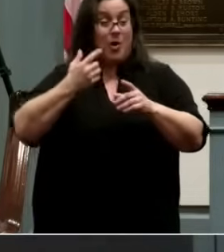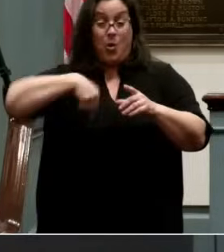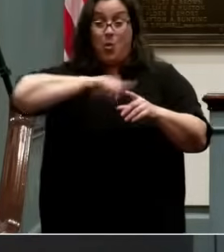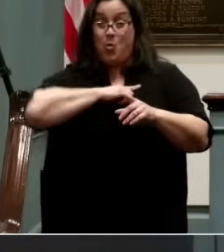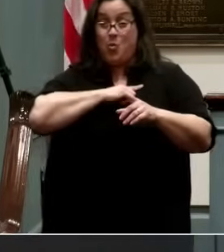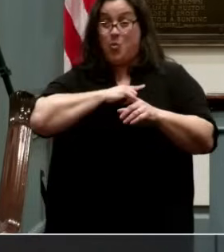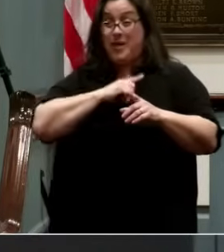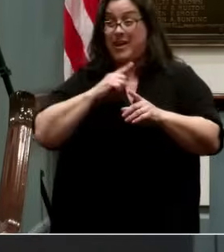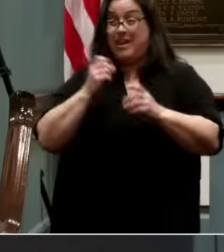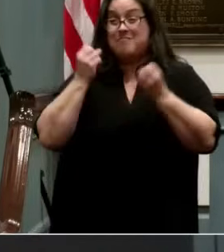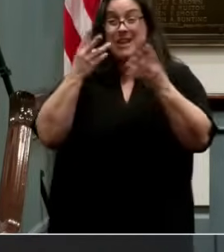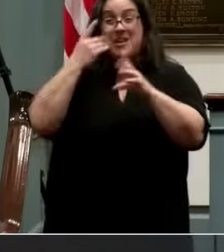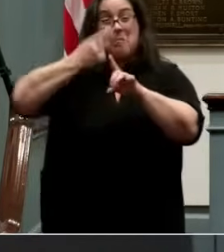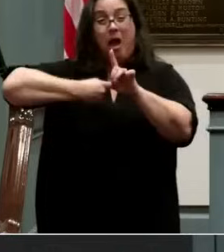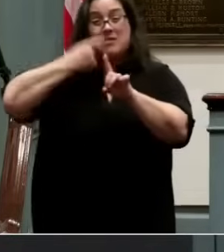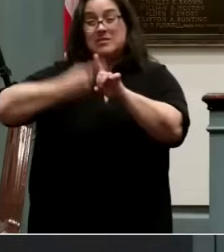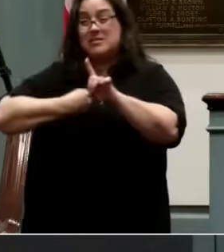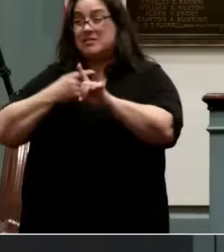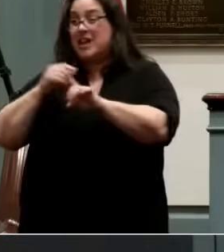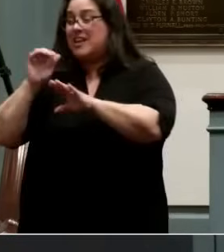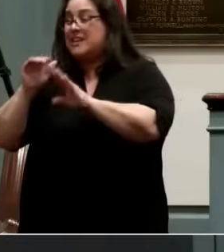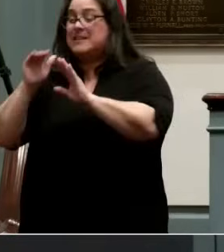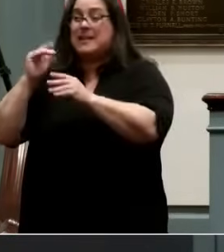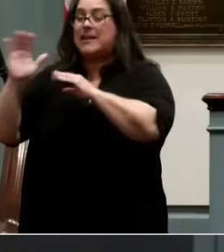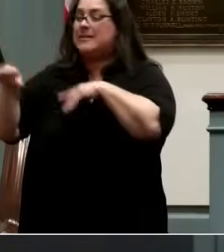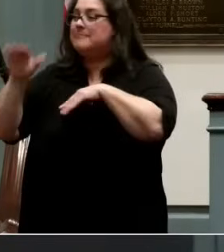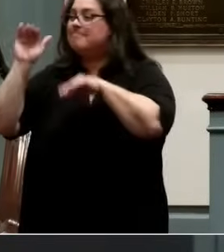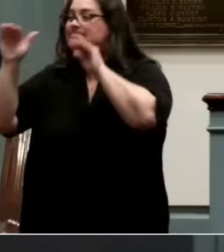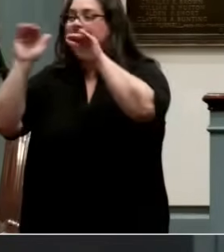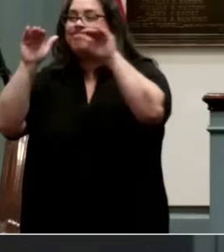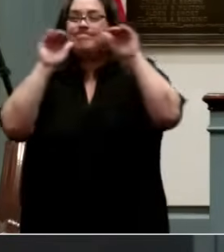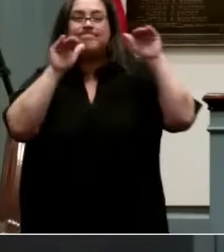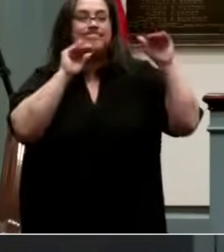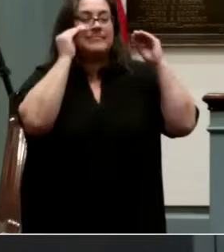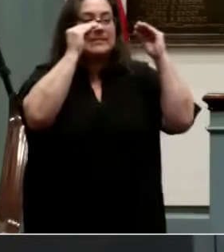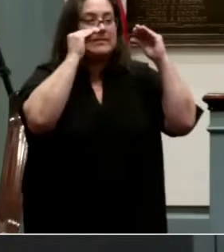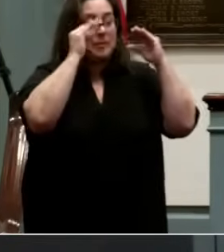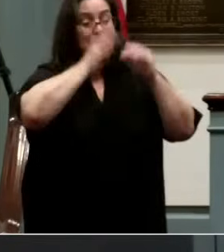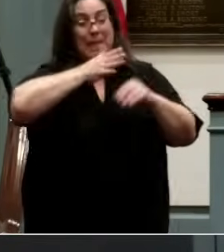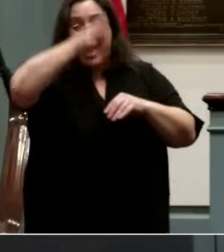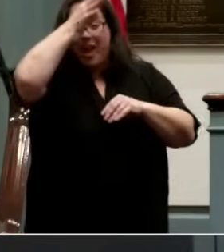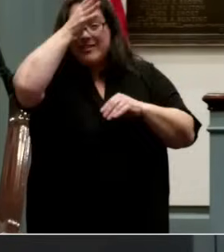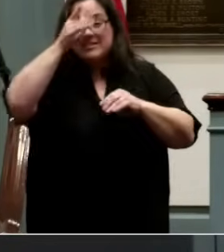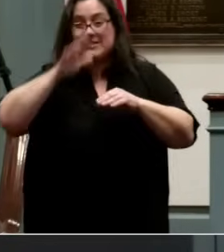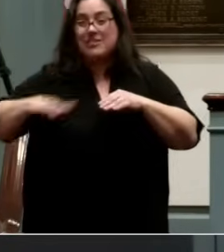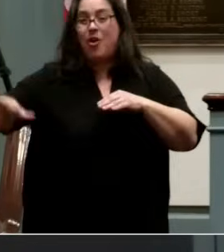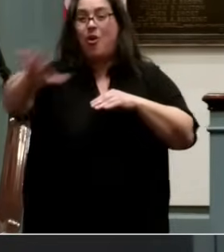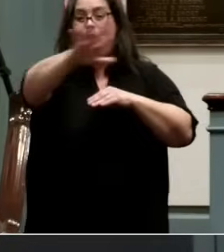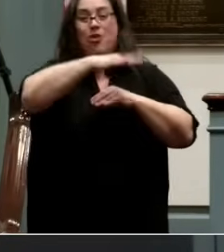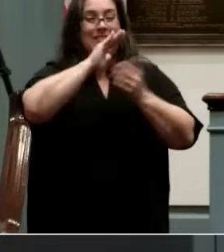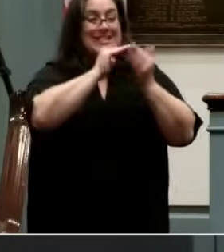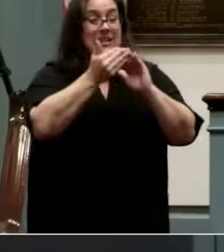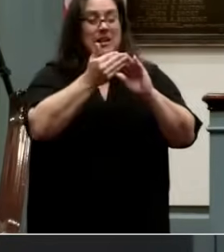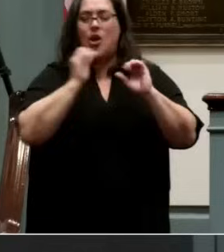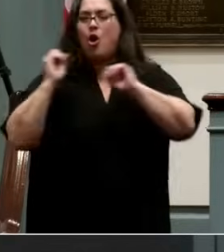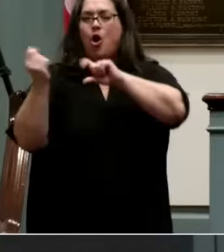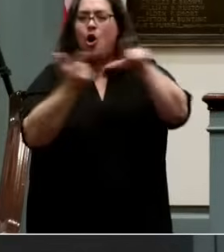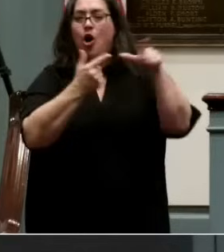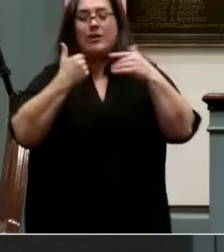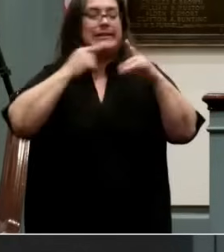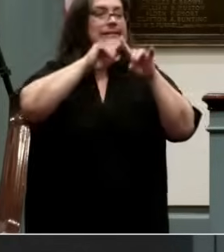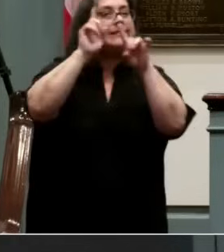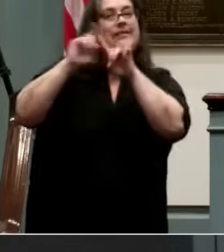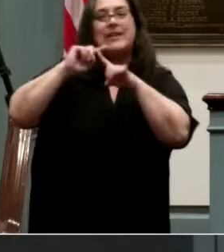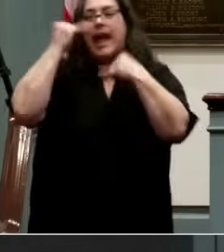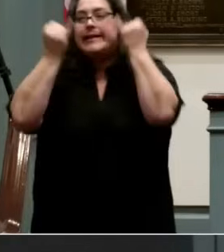the city and talked to parents in every neighborhood across the city. Everyone we talked to had a different idea about